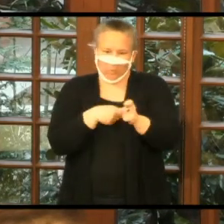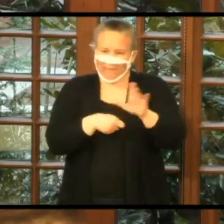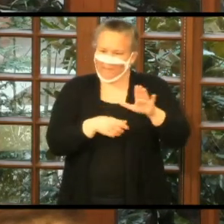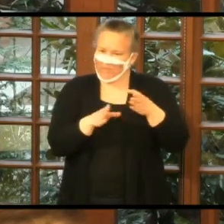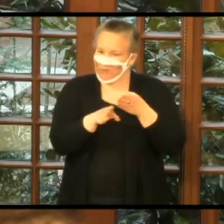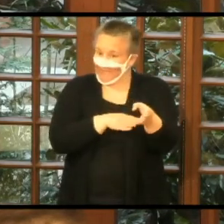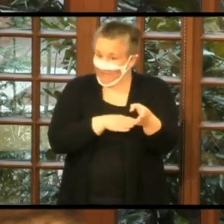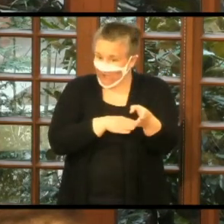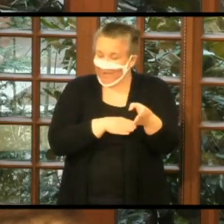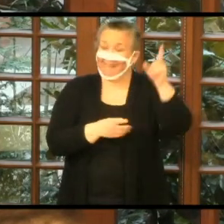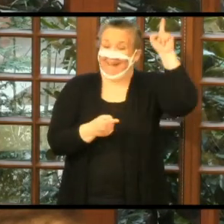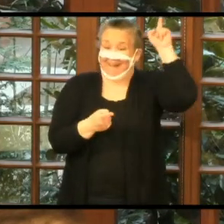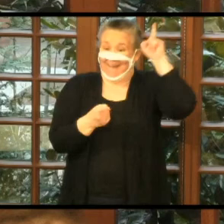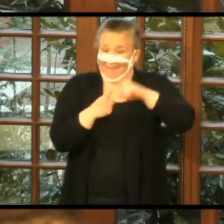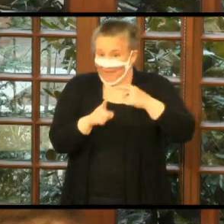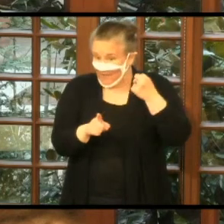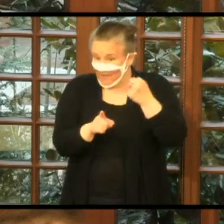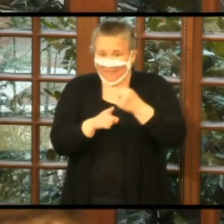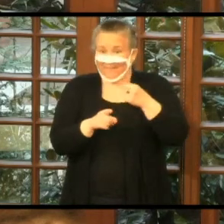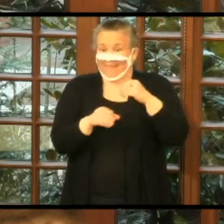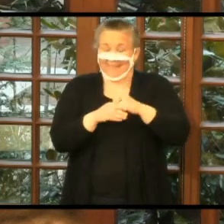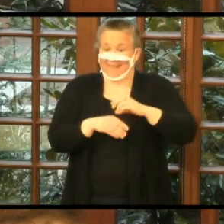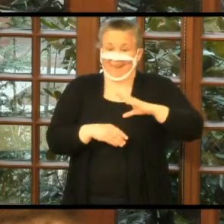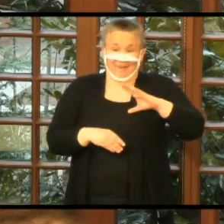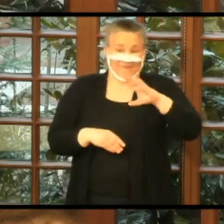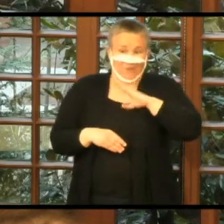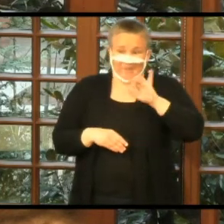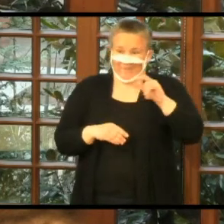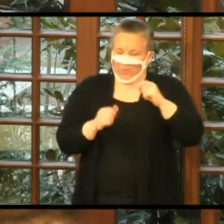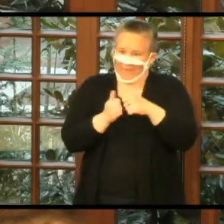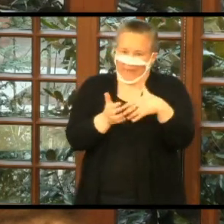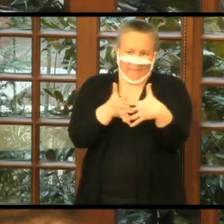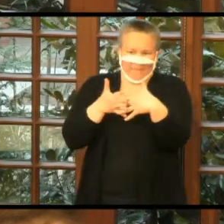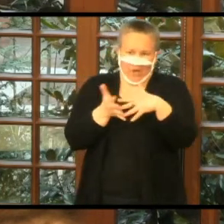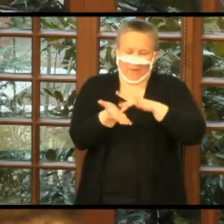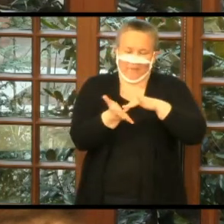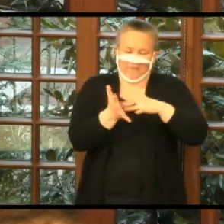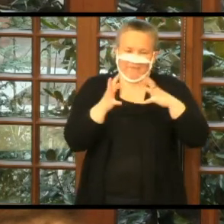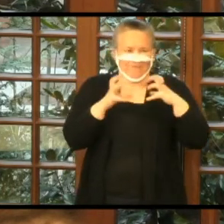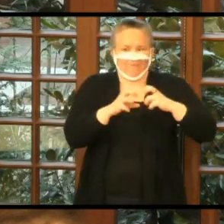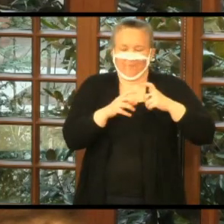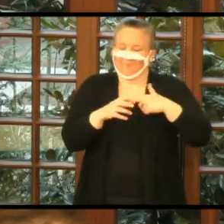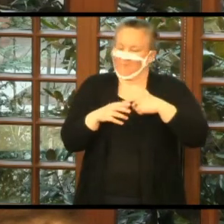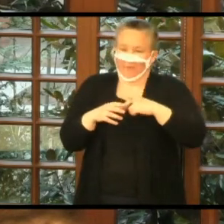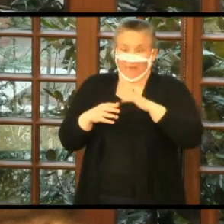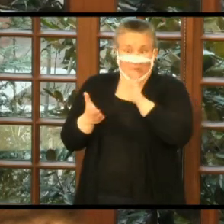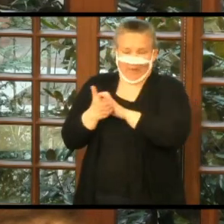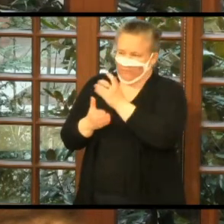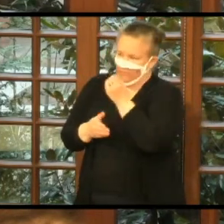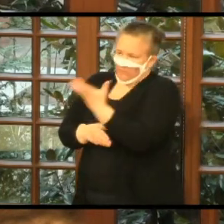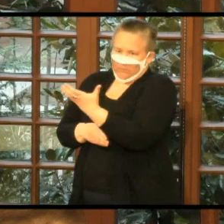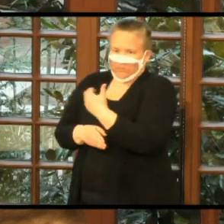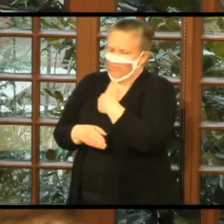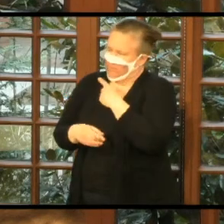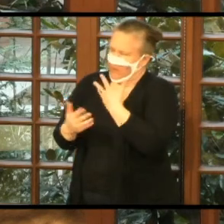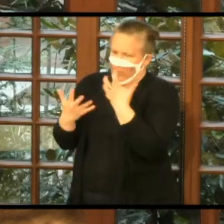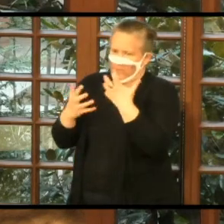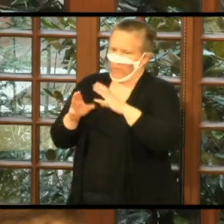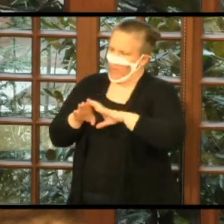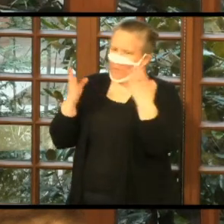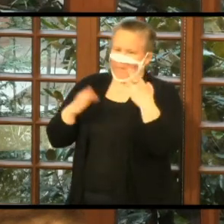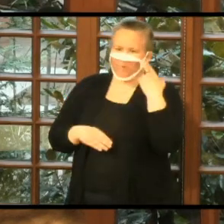career until, in a fit of frustration with American medicine, he announces to his wife that he actually wants to